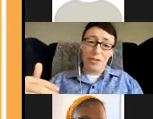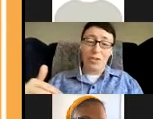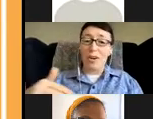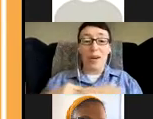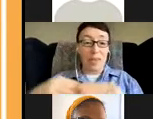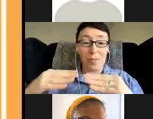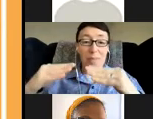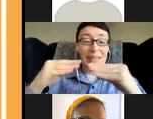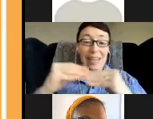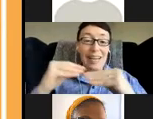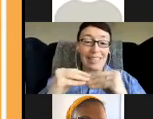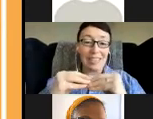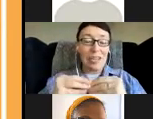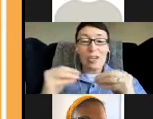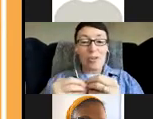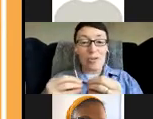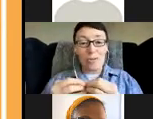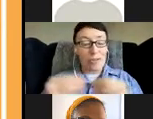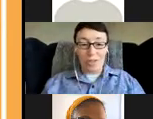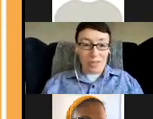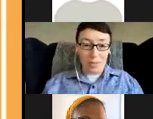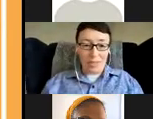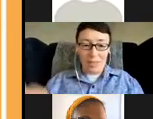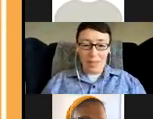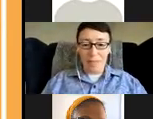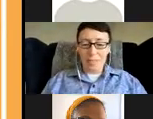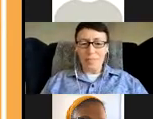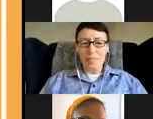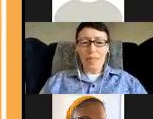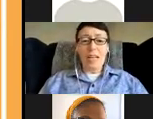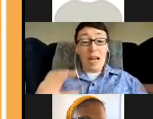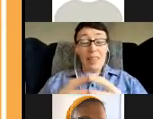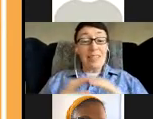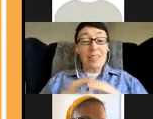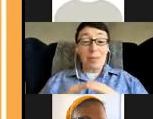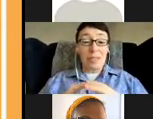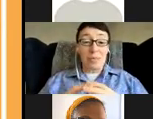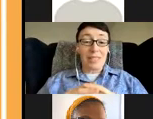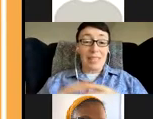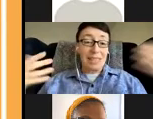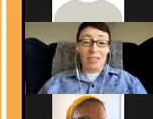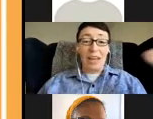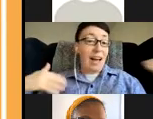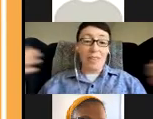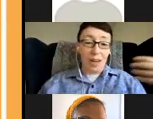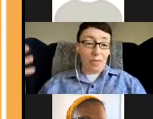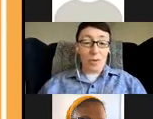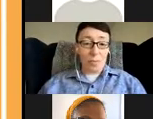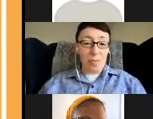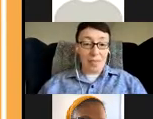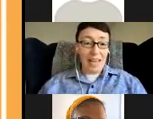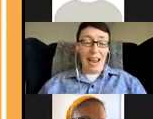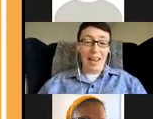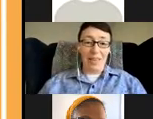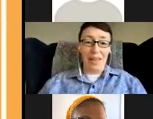be measured, or how they could be connected to certain substances. And this is a place where states actually have a lot of